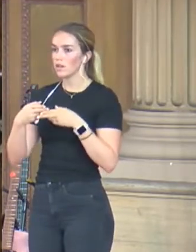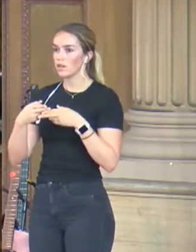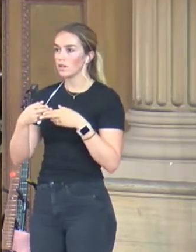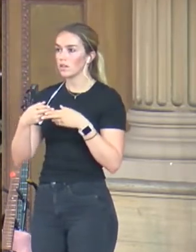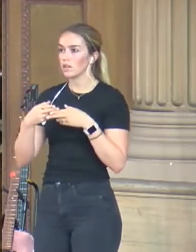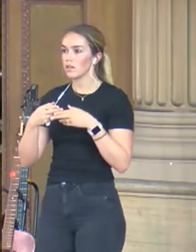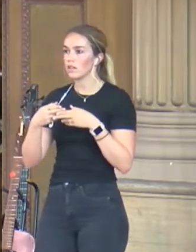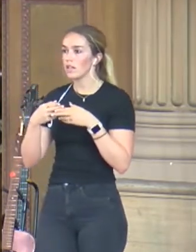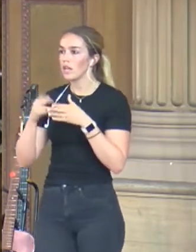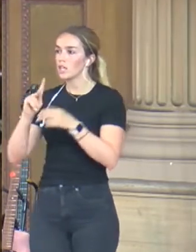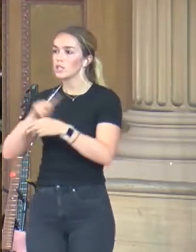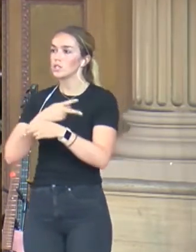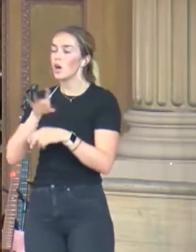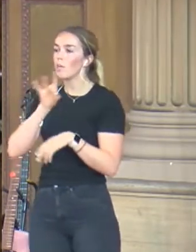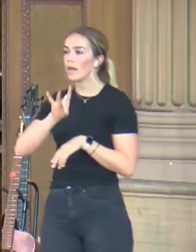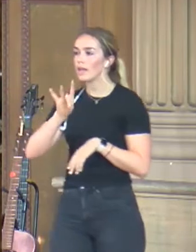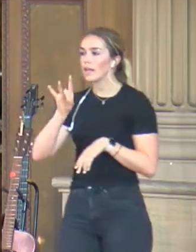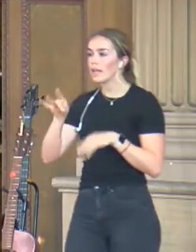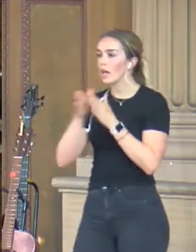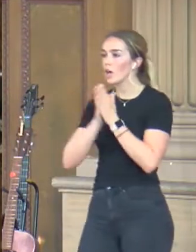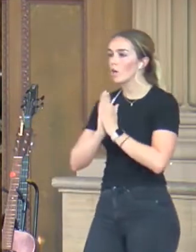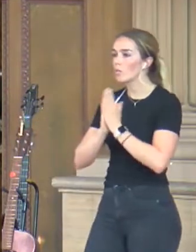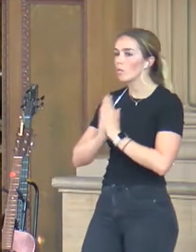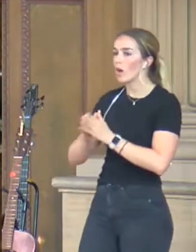read in Psalm 88, a prayer of lament.